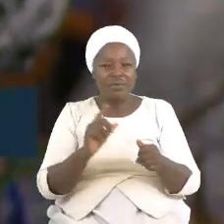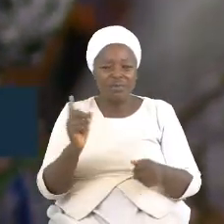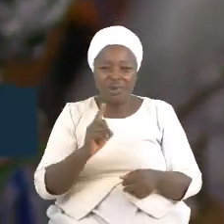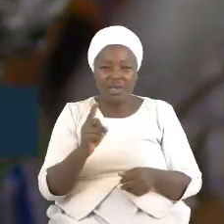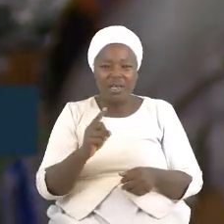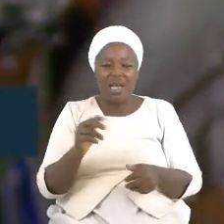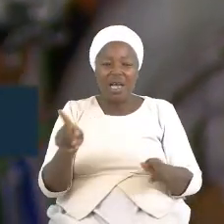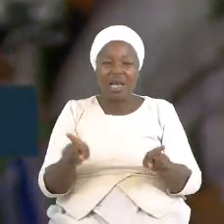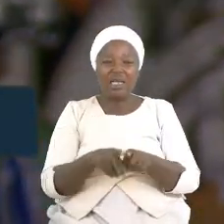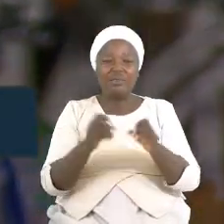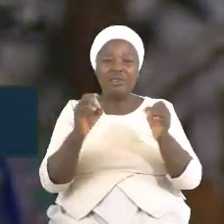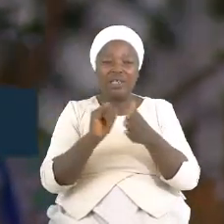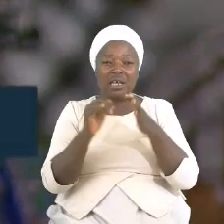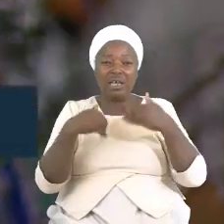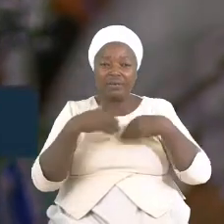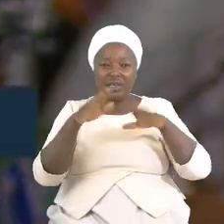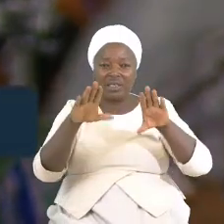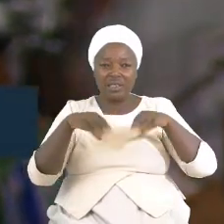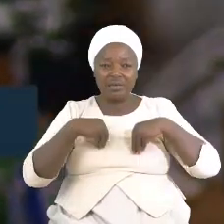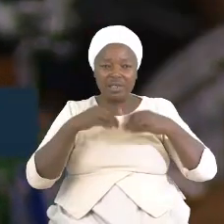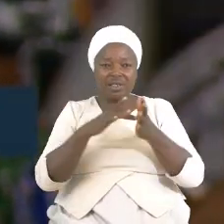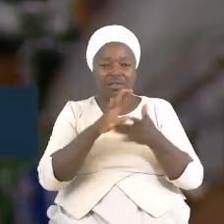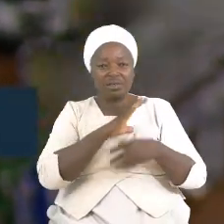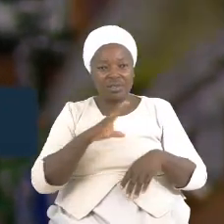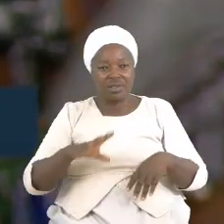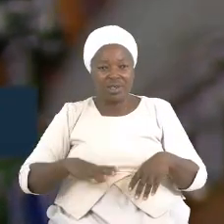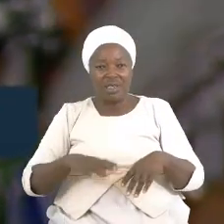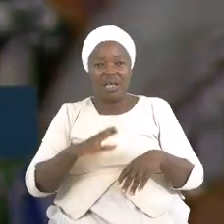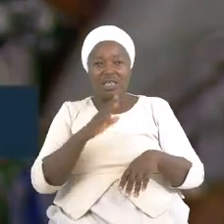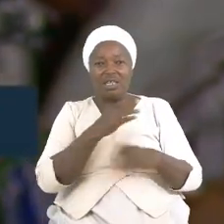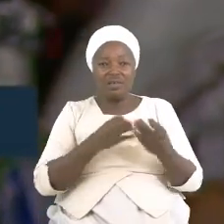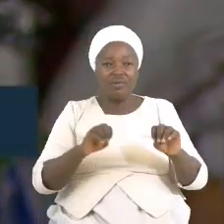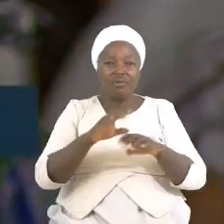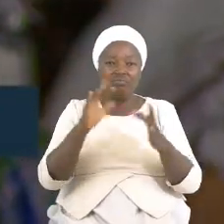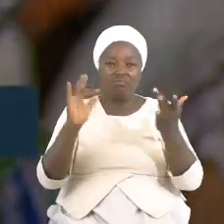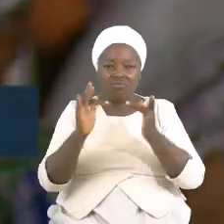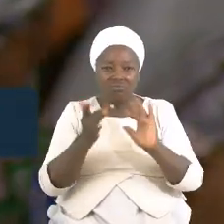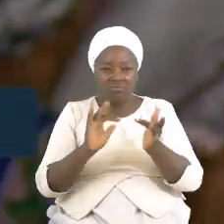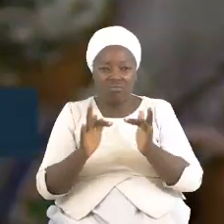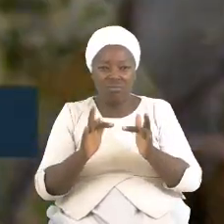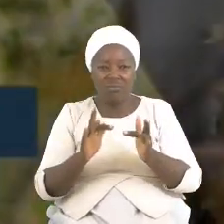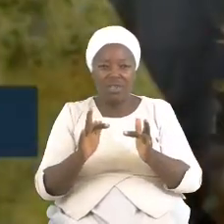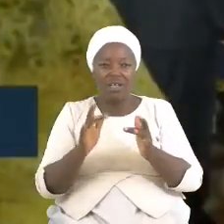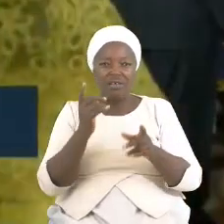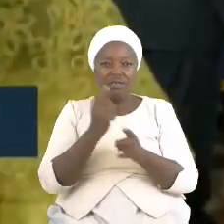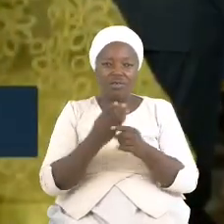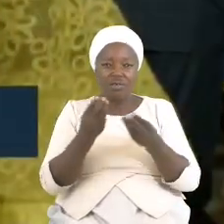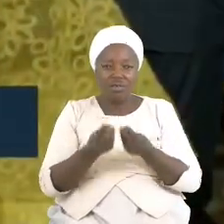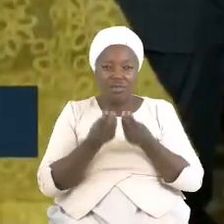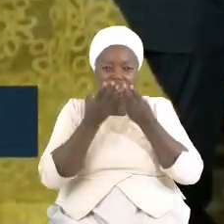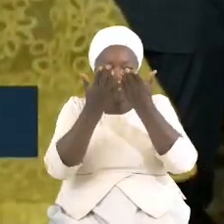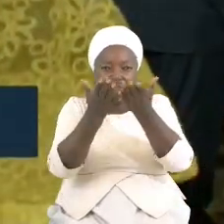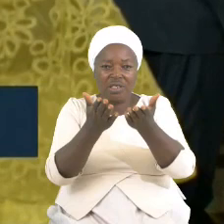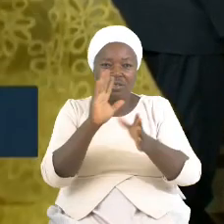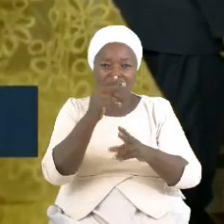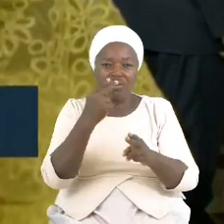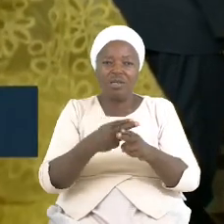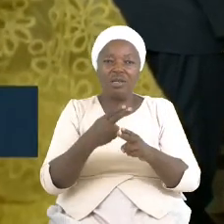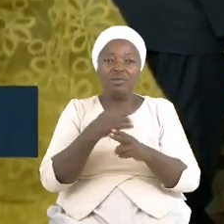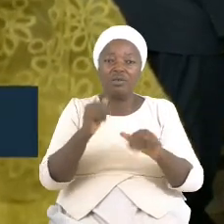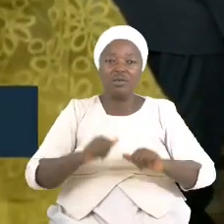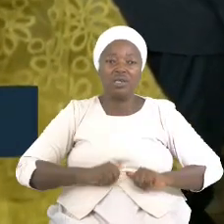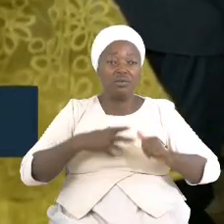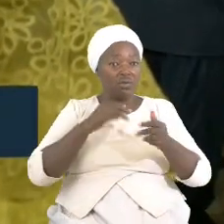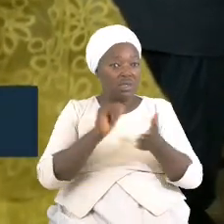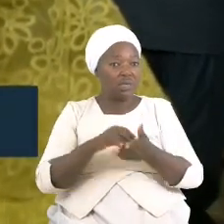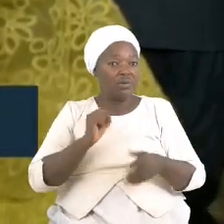to the Lord Jesus Christ, submit your names, submit your addresses so that you can receive further help, so that you will